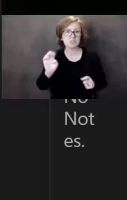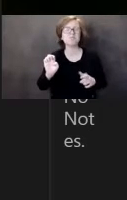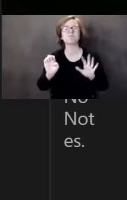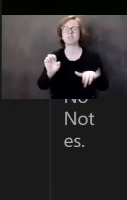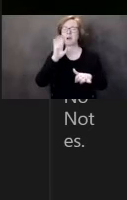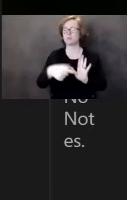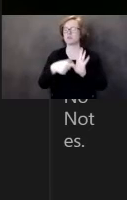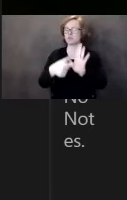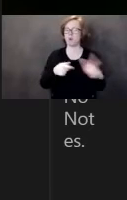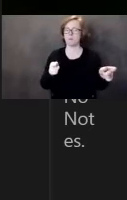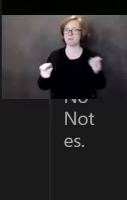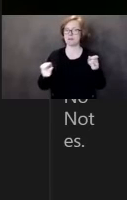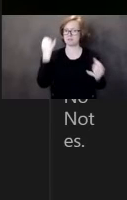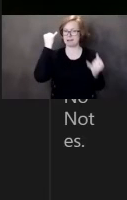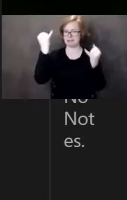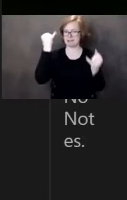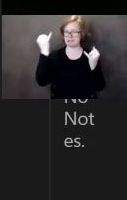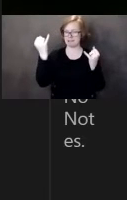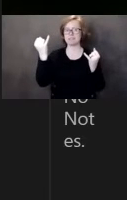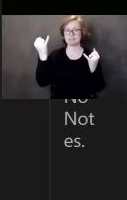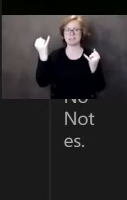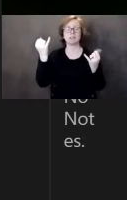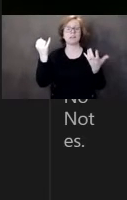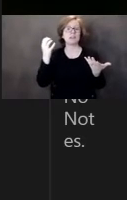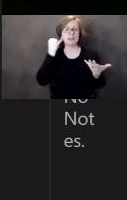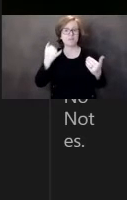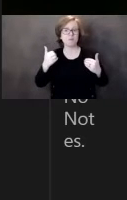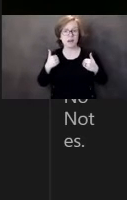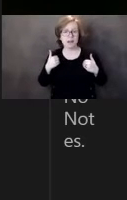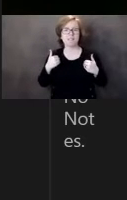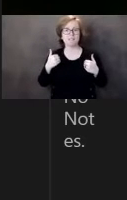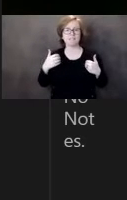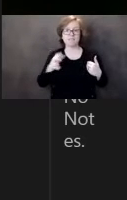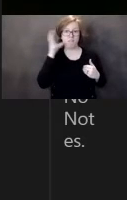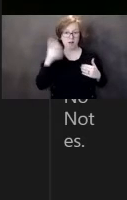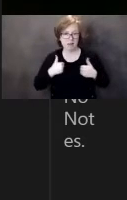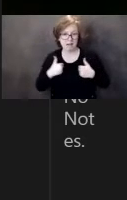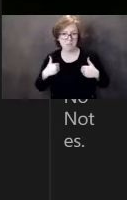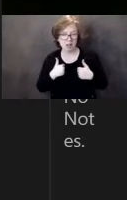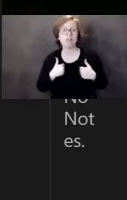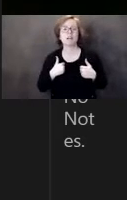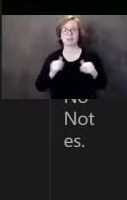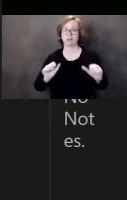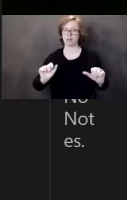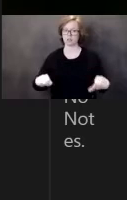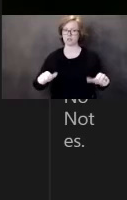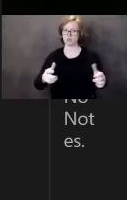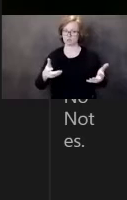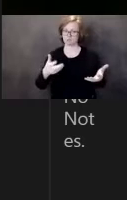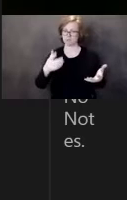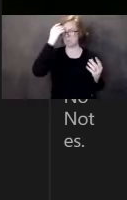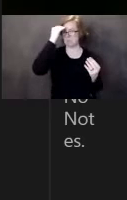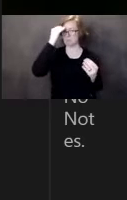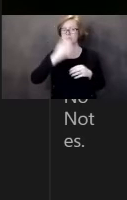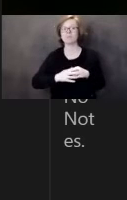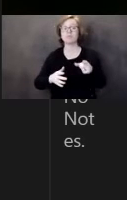necessarily what we will do where you're growing your plants, but if you've got livestock, you're going to face this. yes, you can change the texture of your soils. It requires